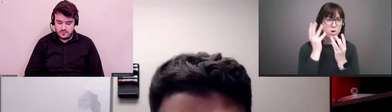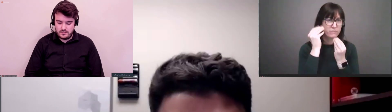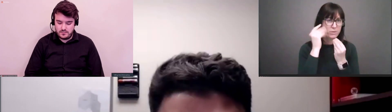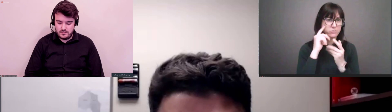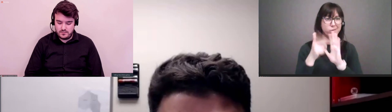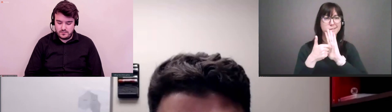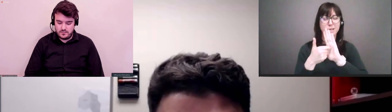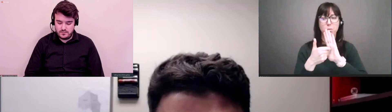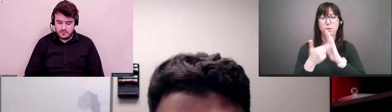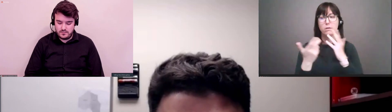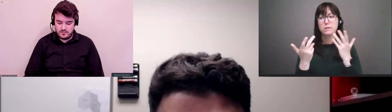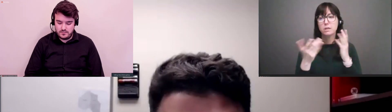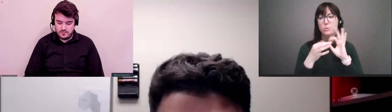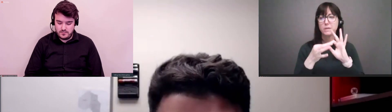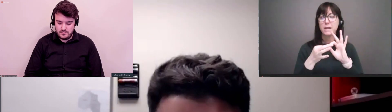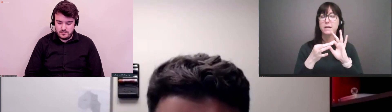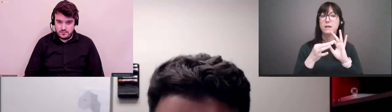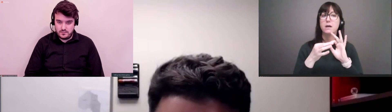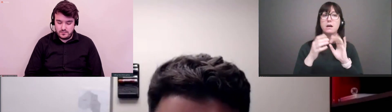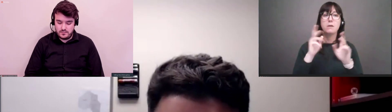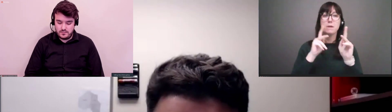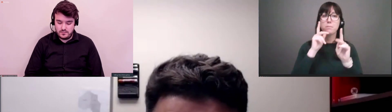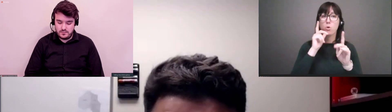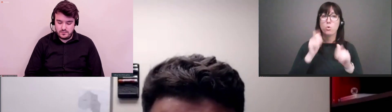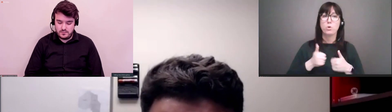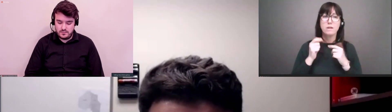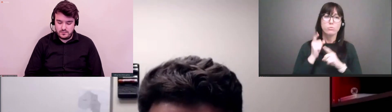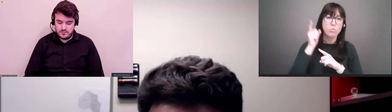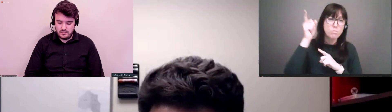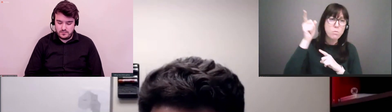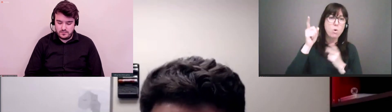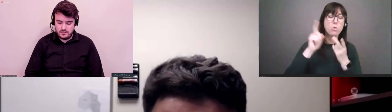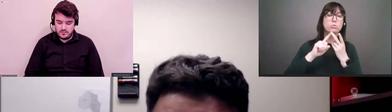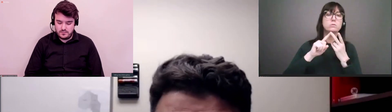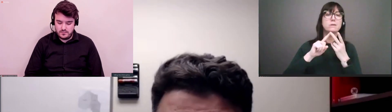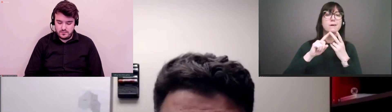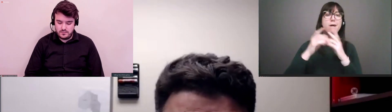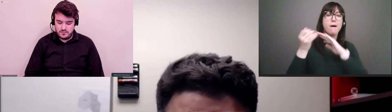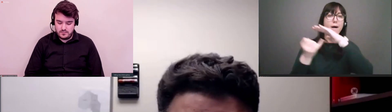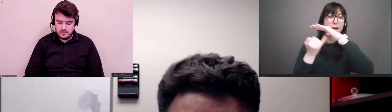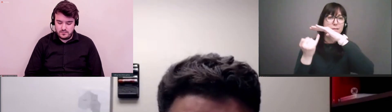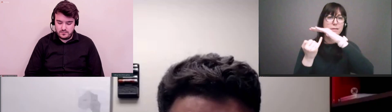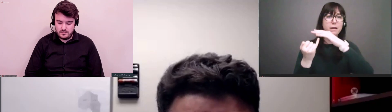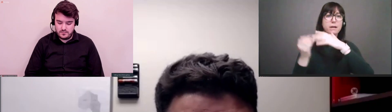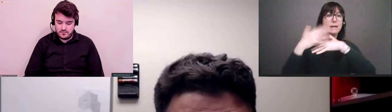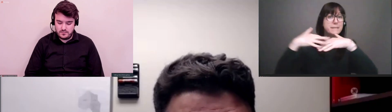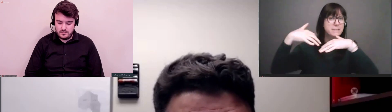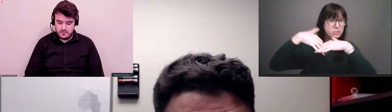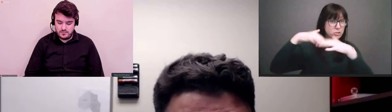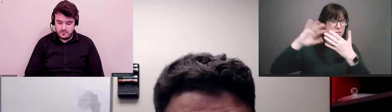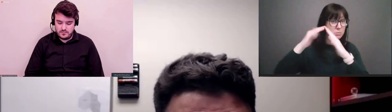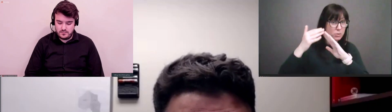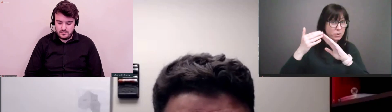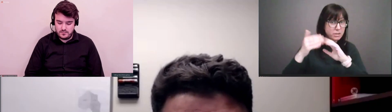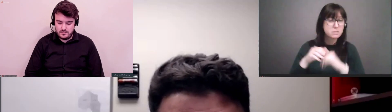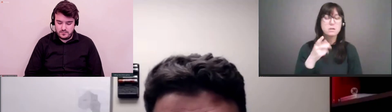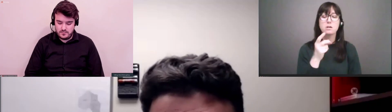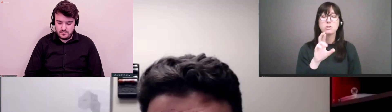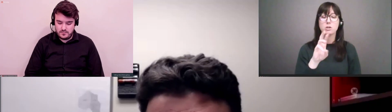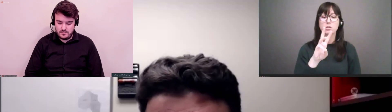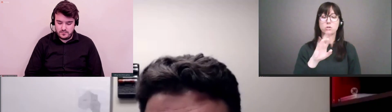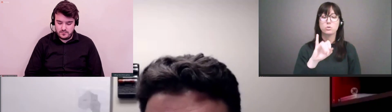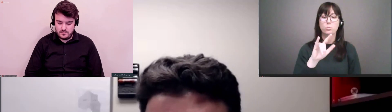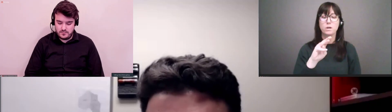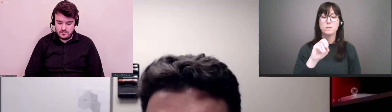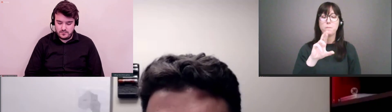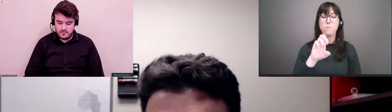example, on members of remote, isolated, rural, and indigenous communities, as Dr. Wilmore mentioned, more